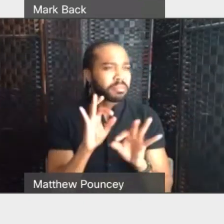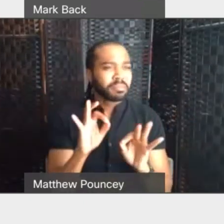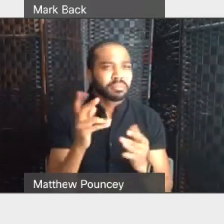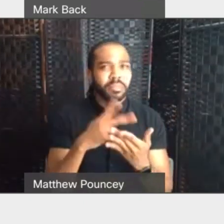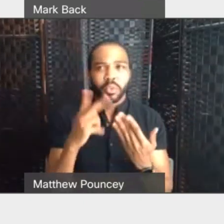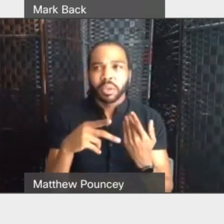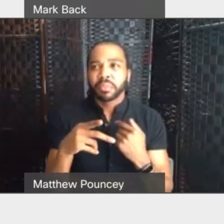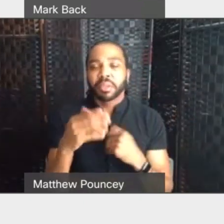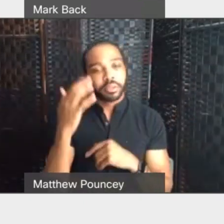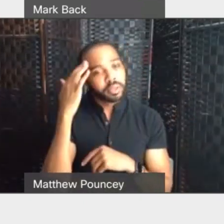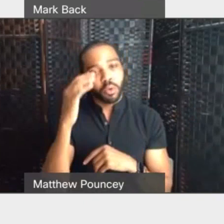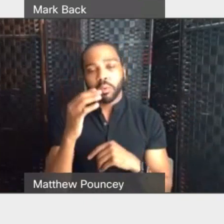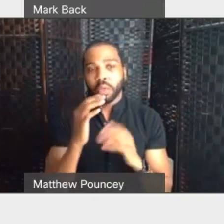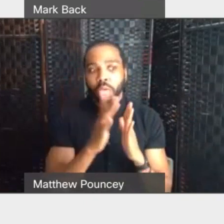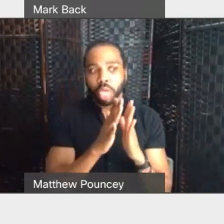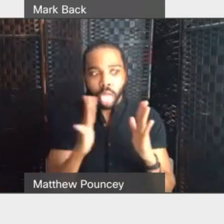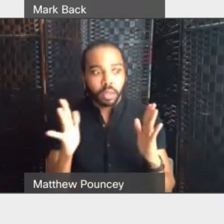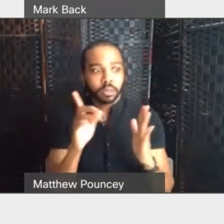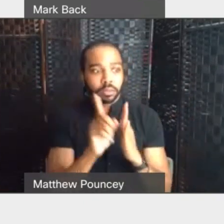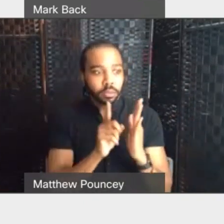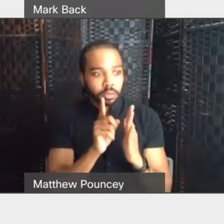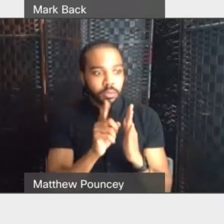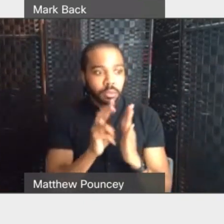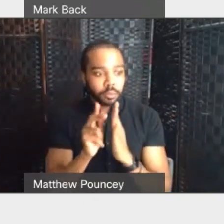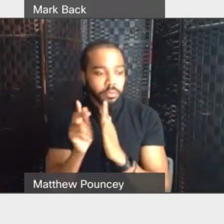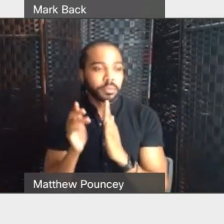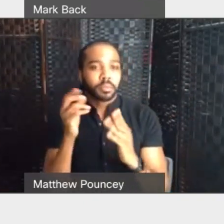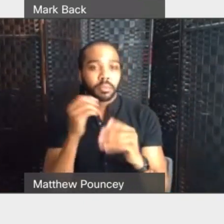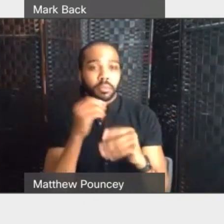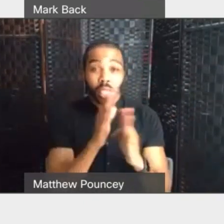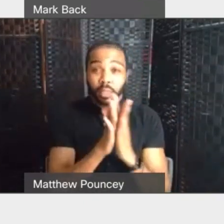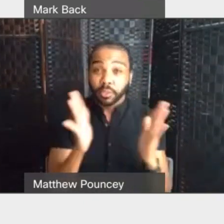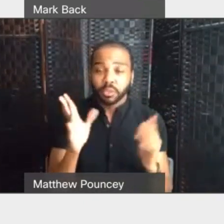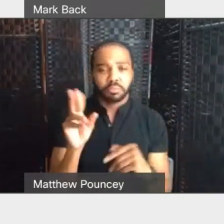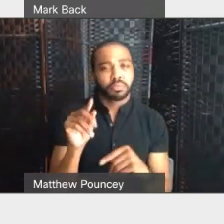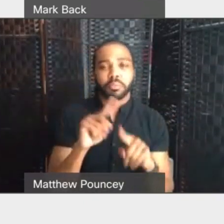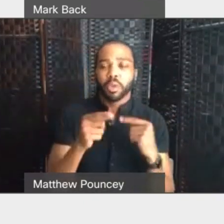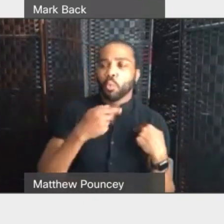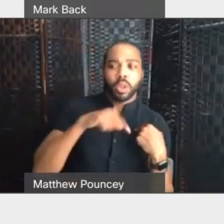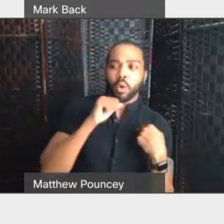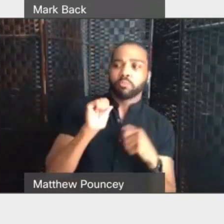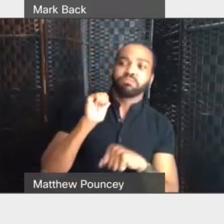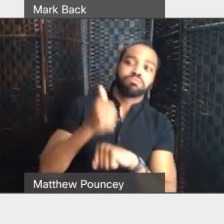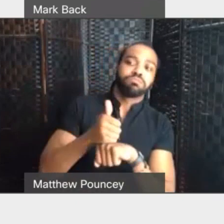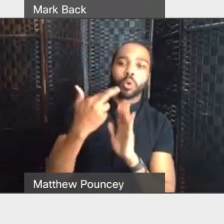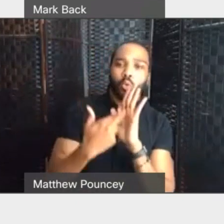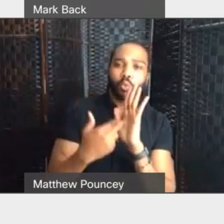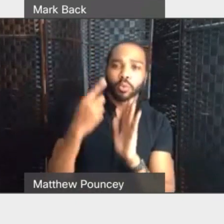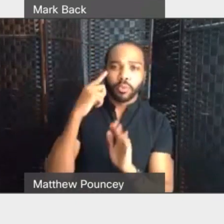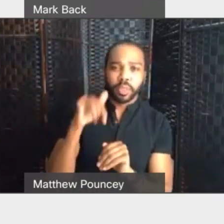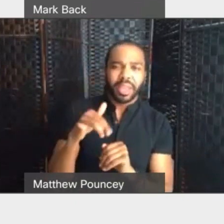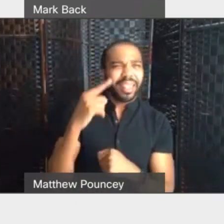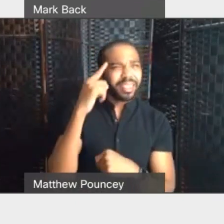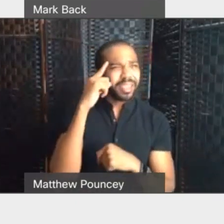that to be true. But we don't have a rule on how many. I think we addressed it in the